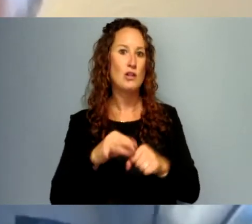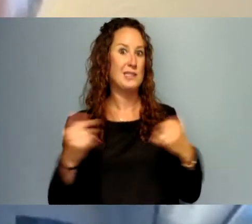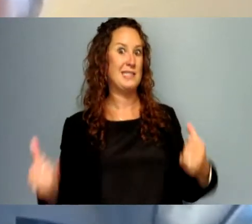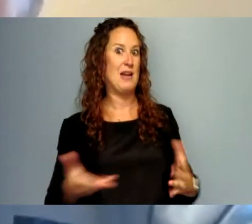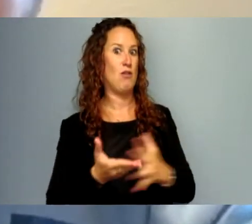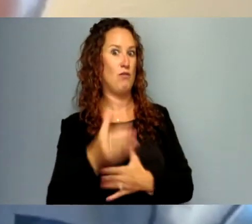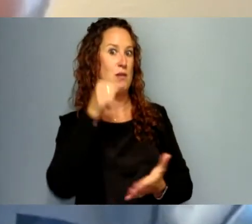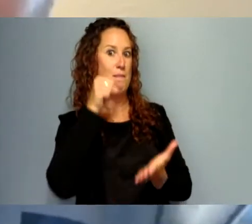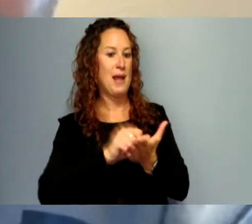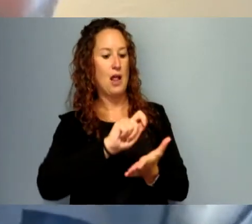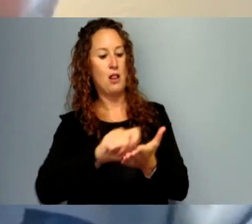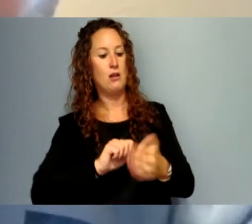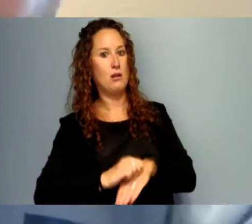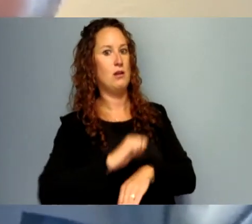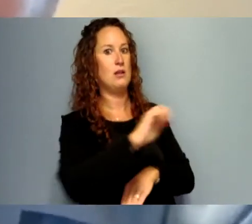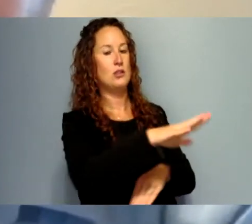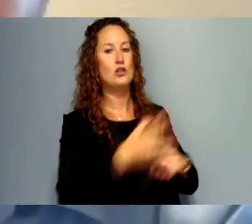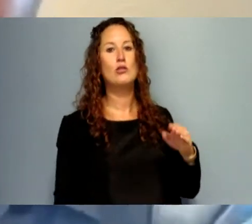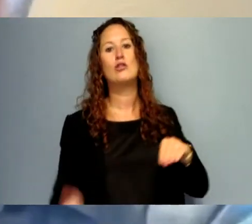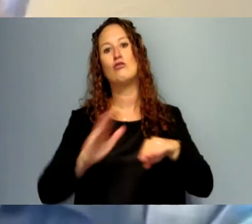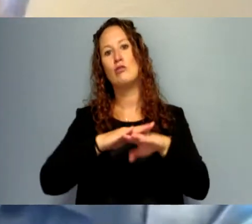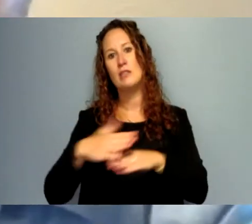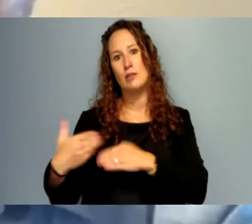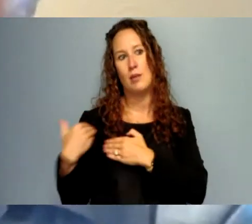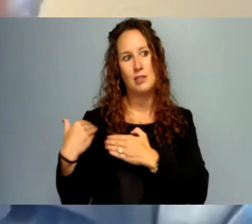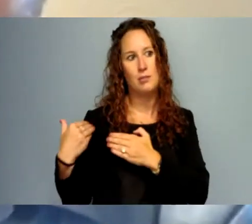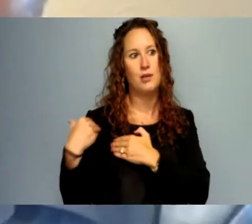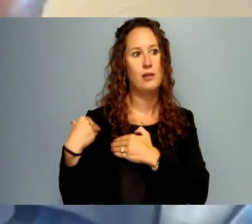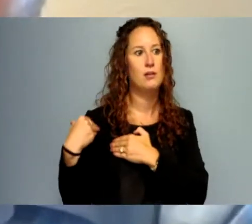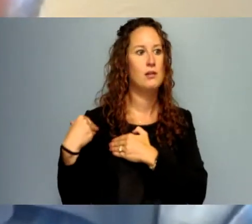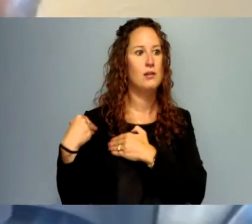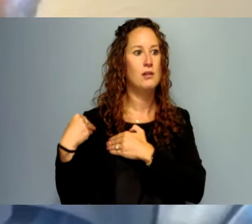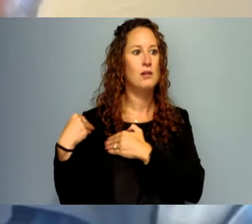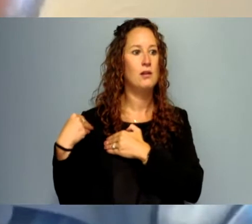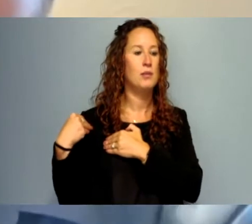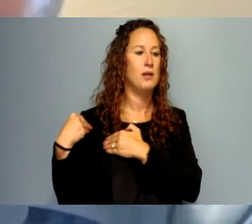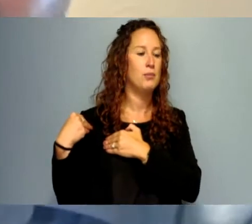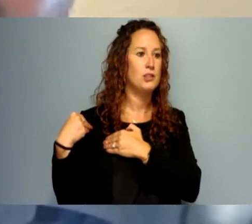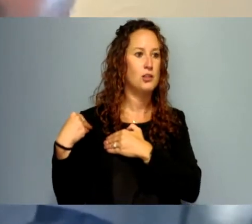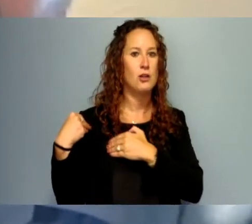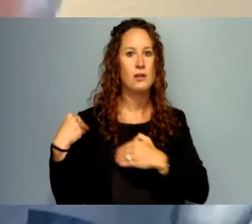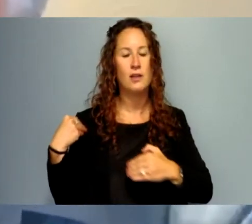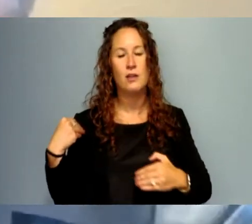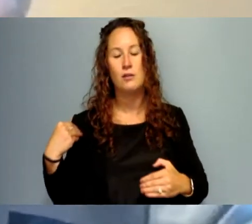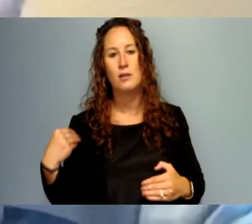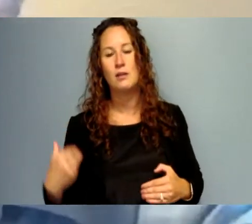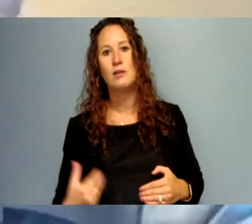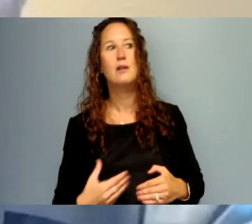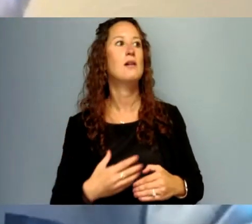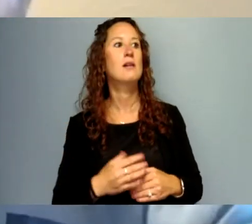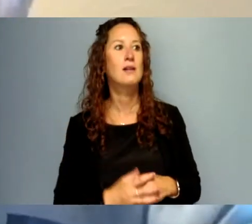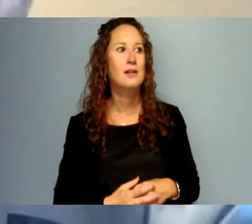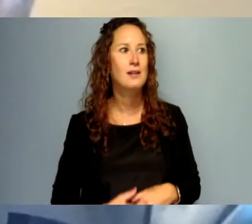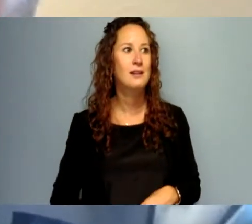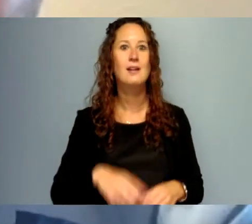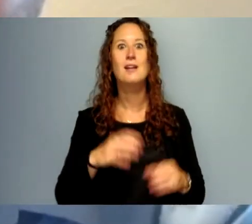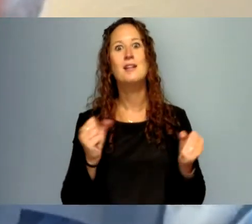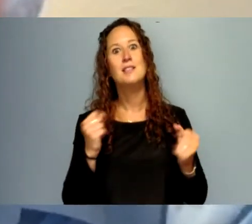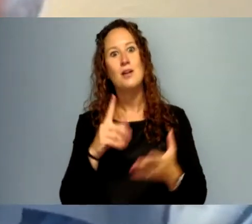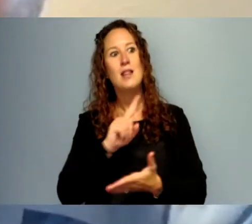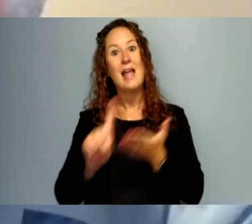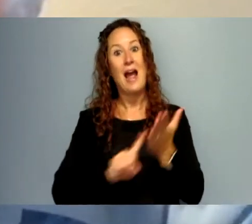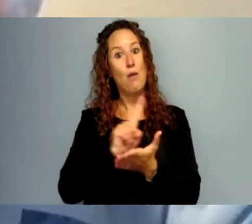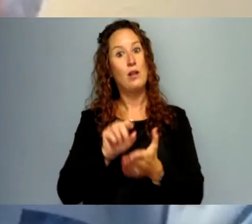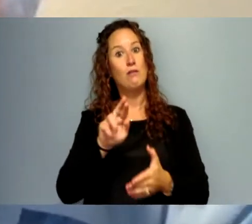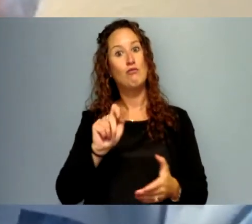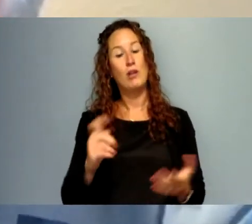a much increased responsibility. So we would like to propose to raise the cap. It's a hourly rate from